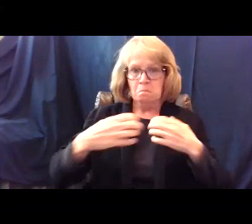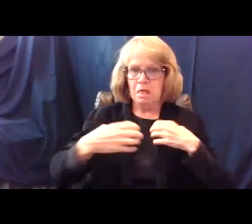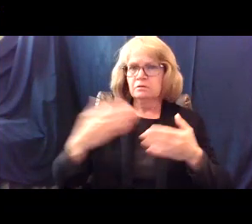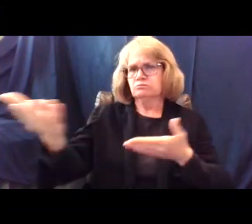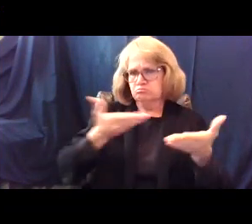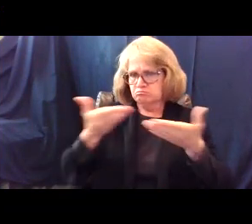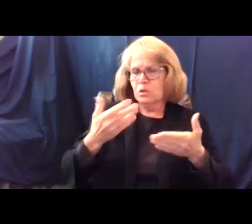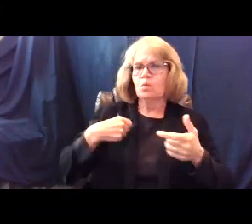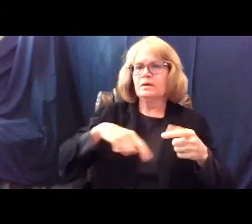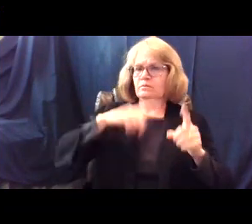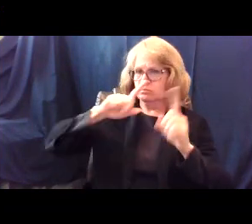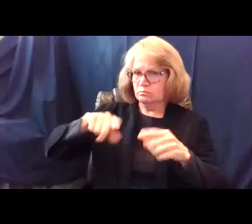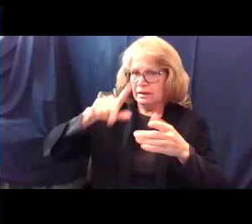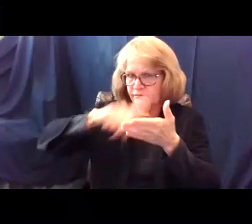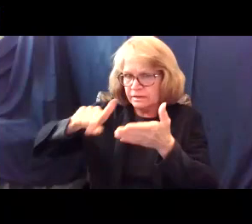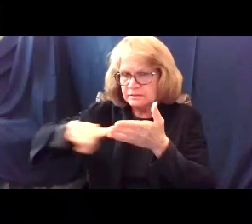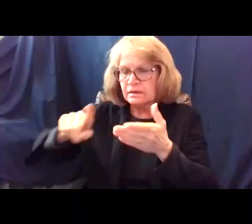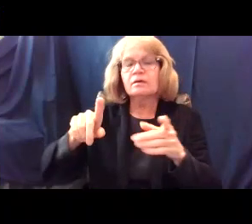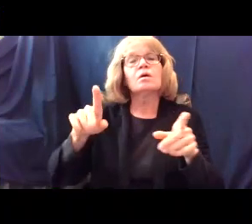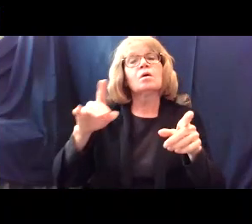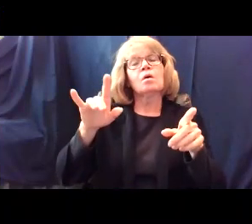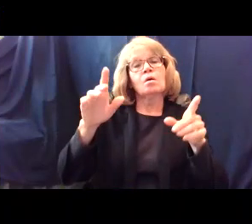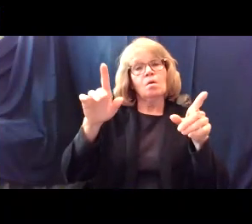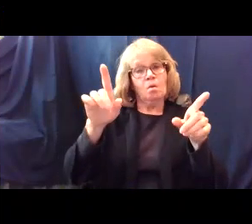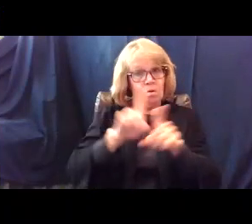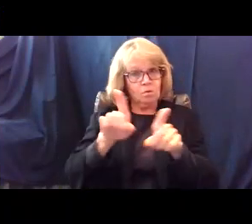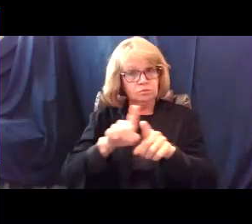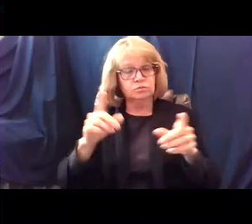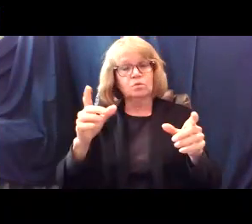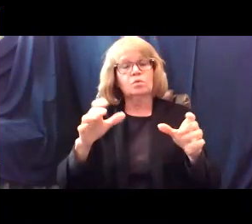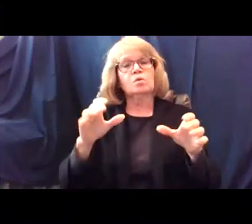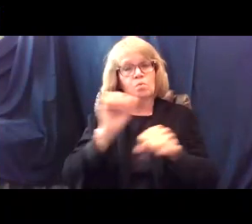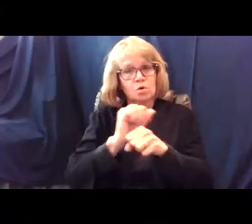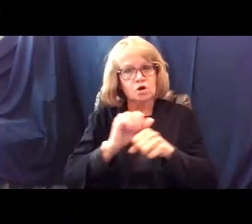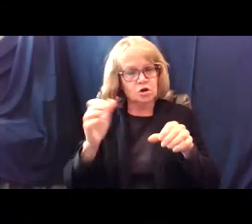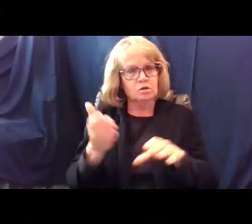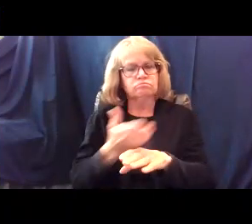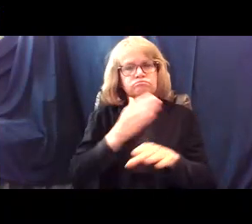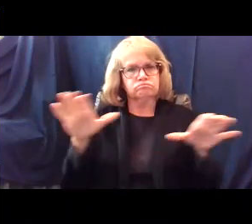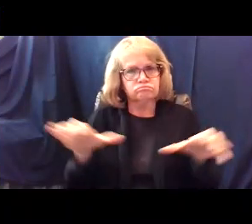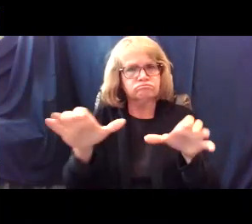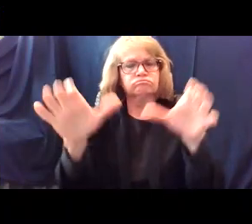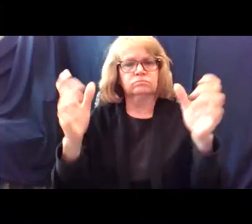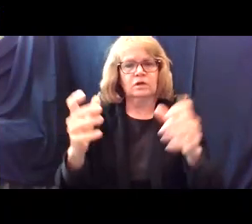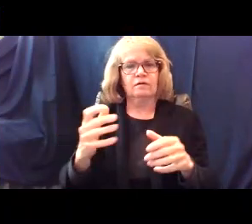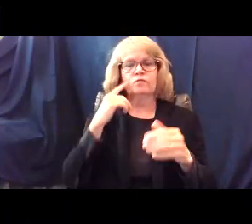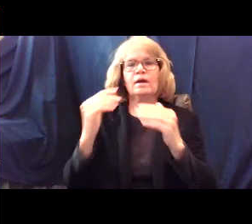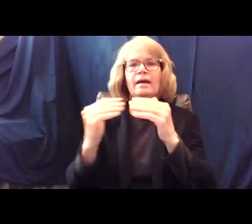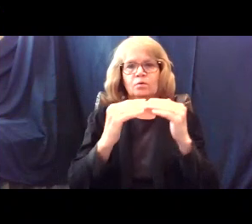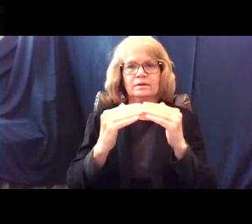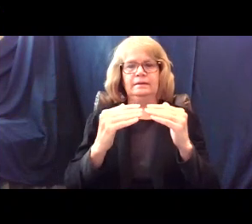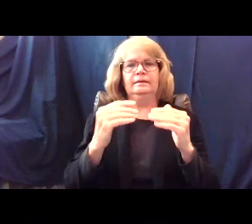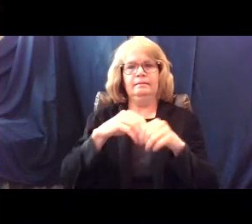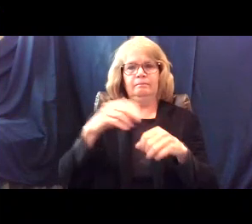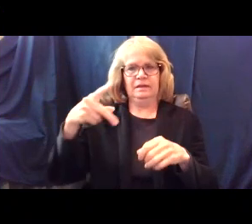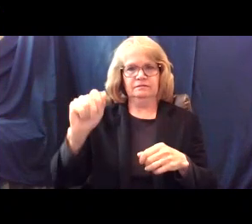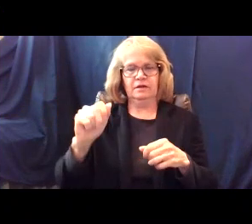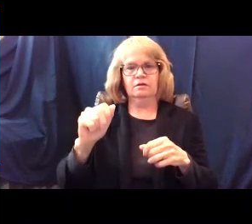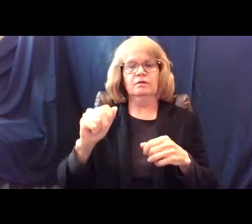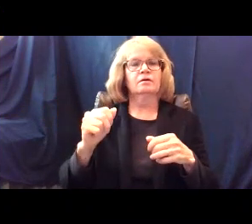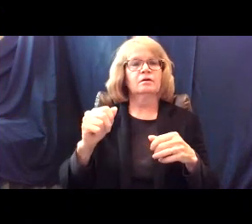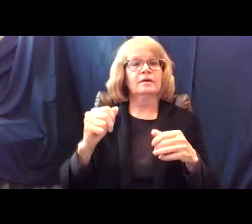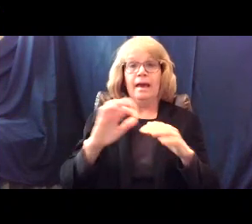them, we also work to actively and proactively promote equal opportunity for everyone in Pennsylvania. So we do that through trainings like